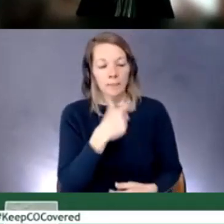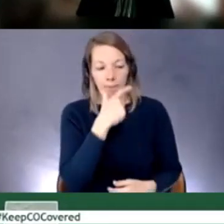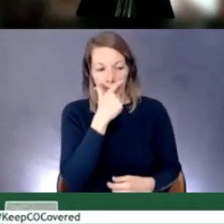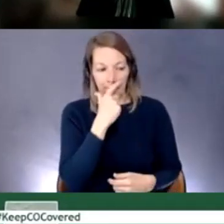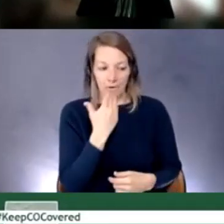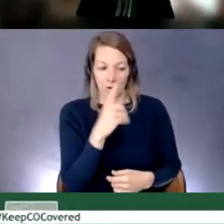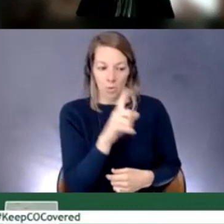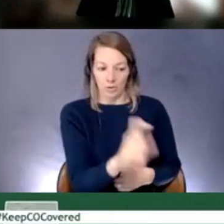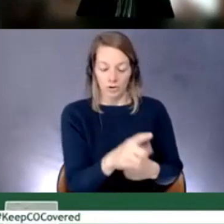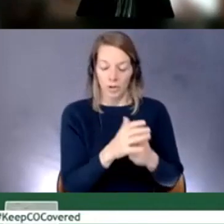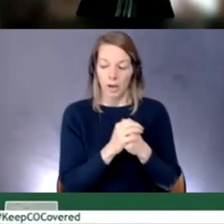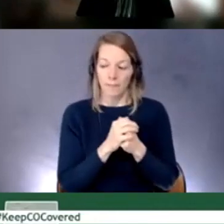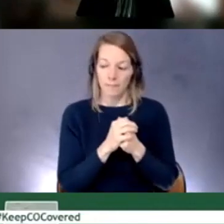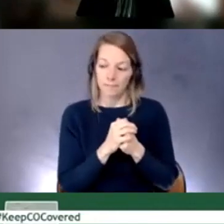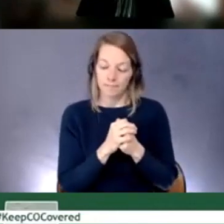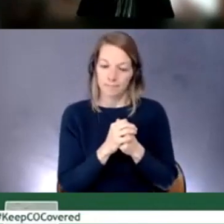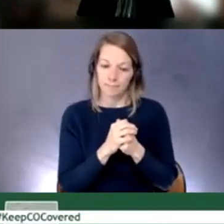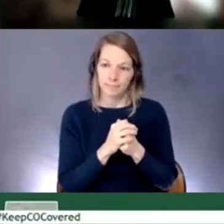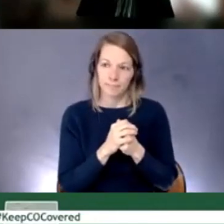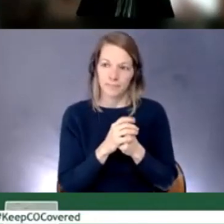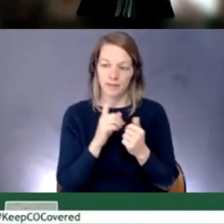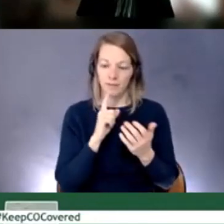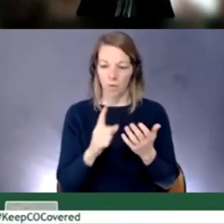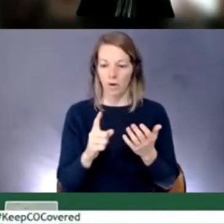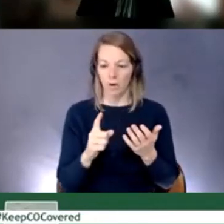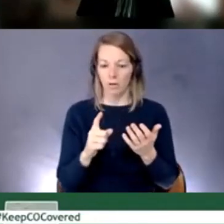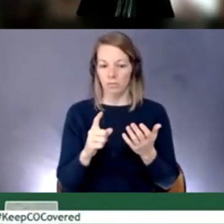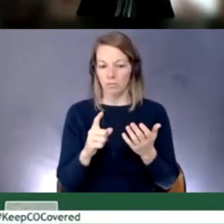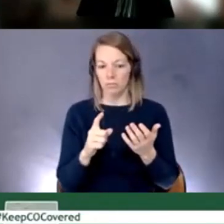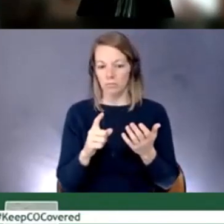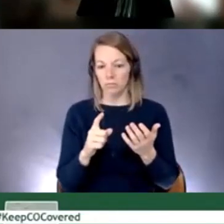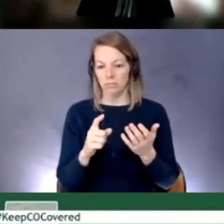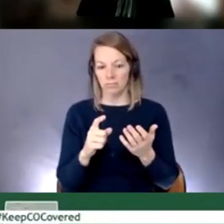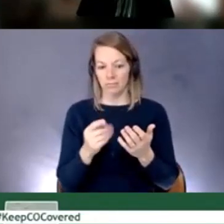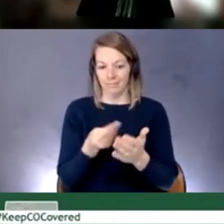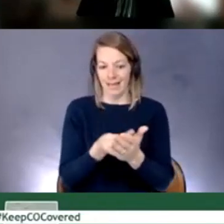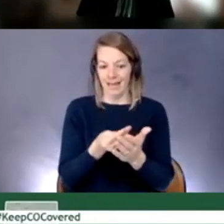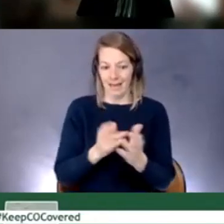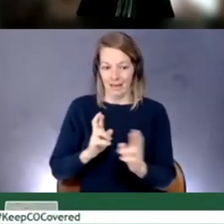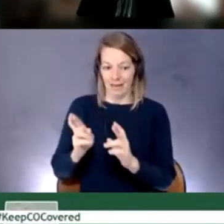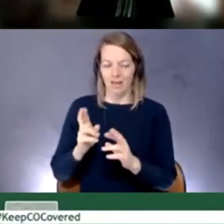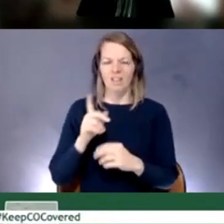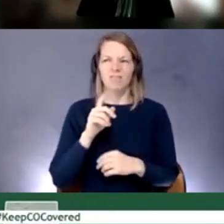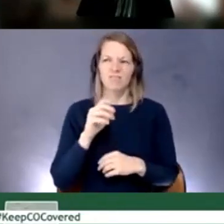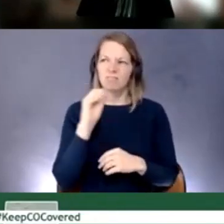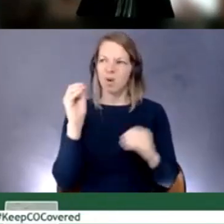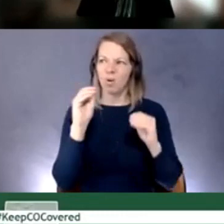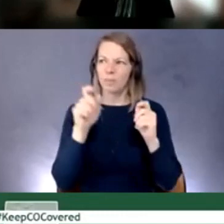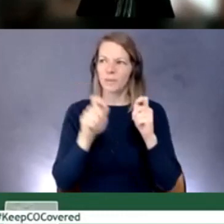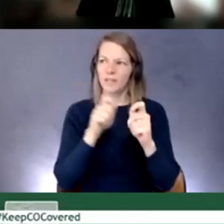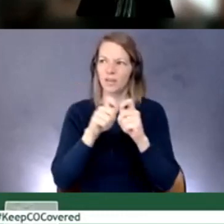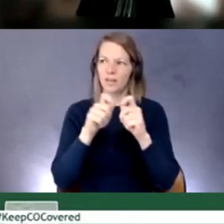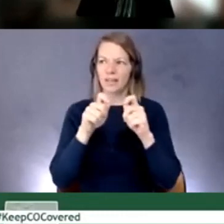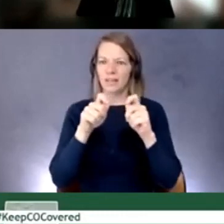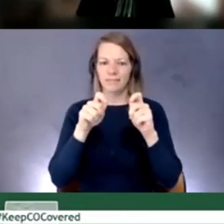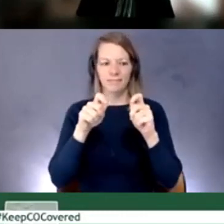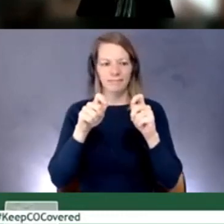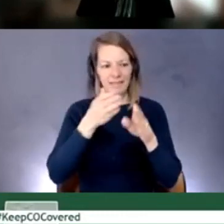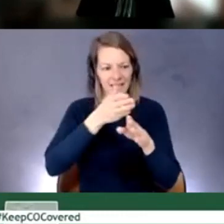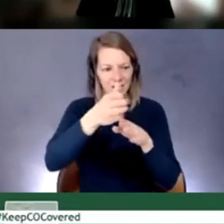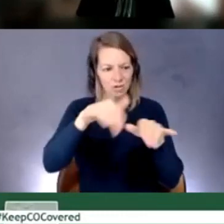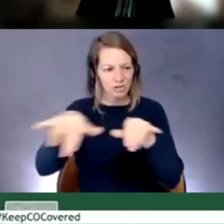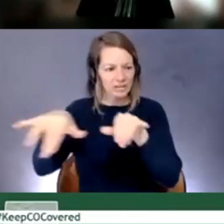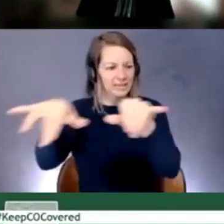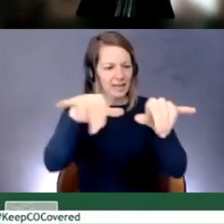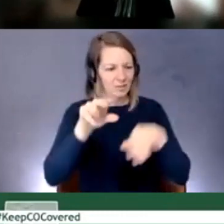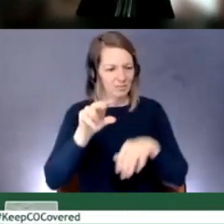this great question. In terms of days cash on hand, we don't know that there's a particular industry standard. Be really interested in Donna's thoughts as well